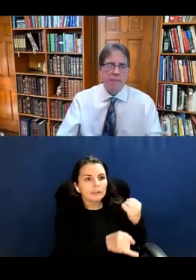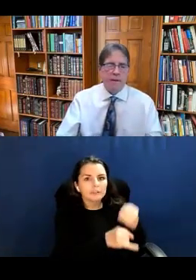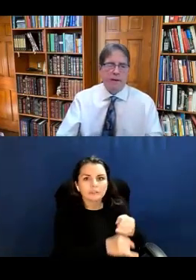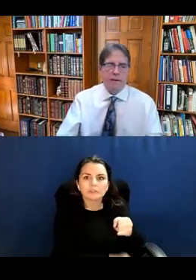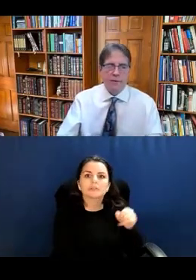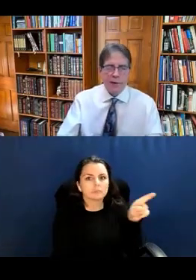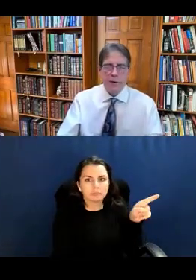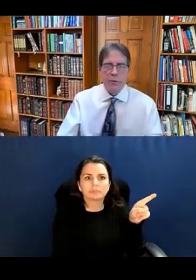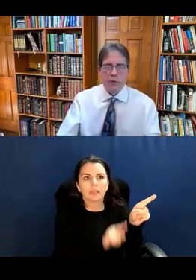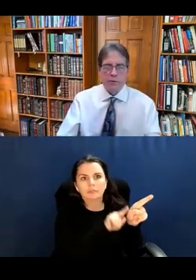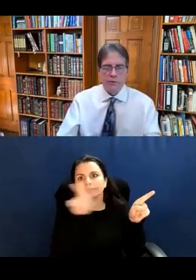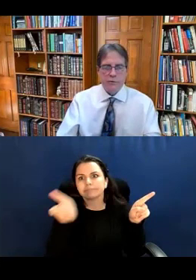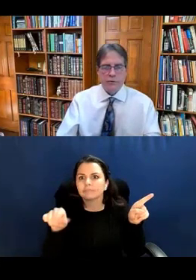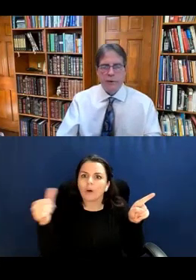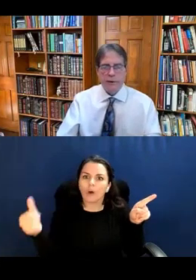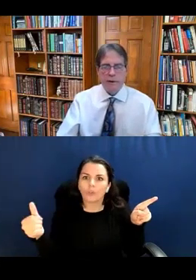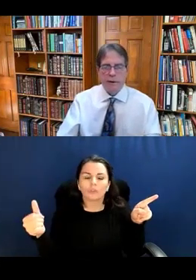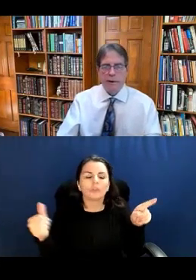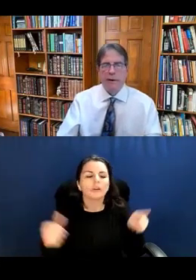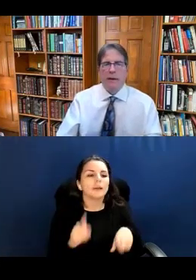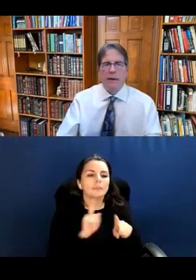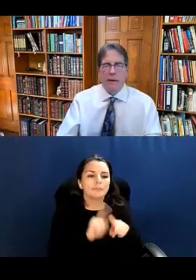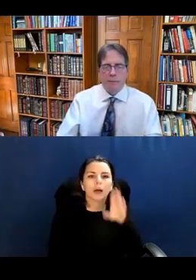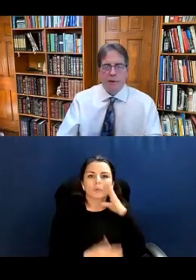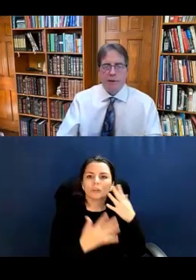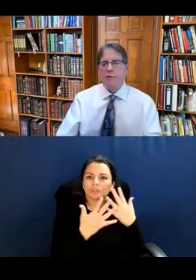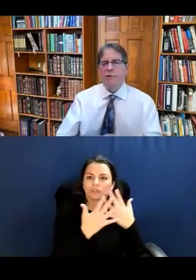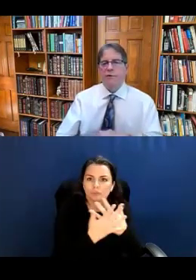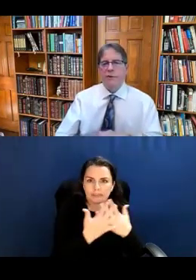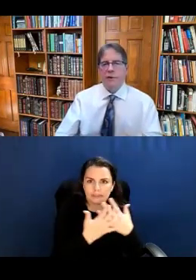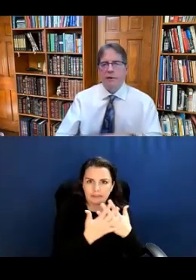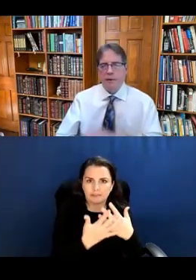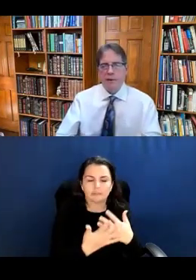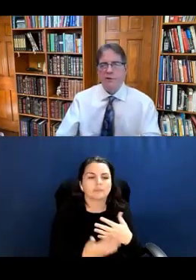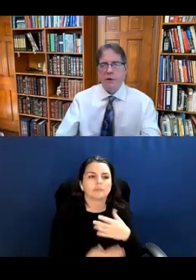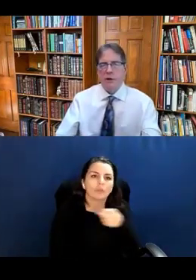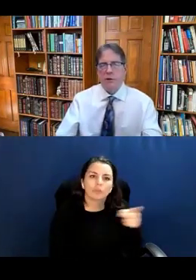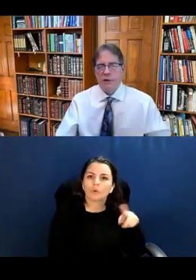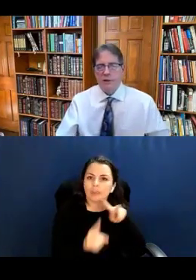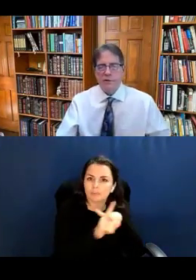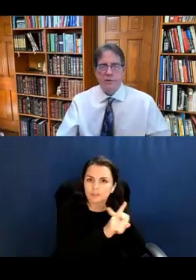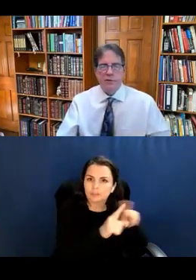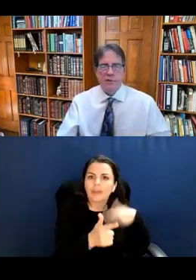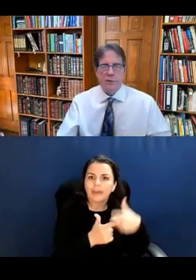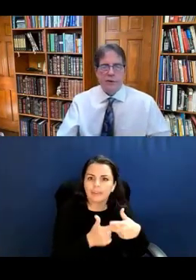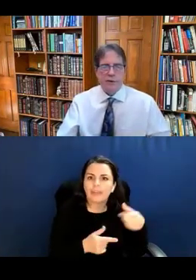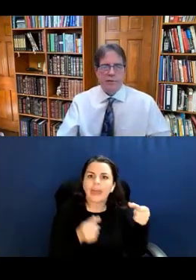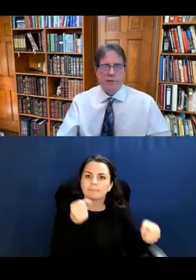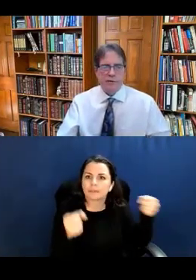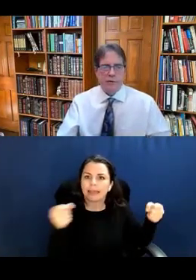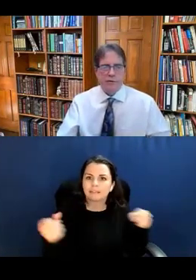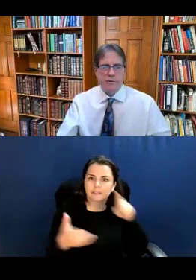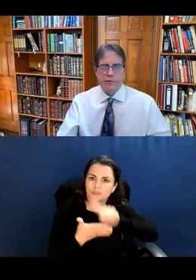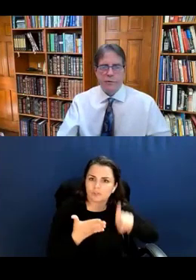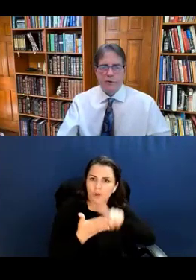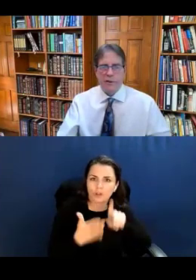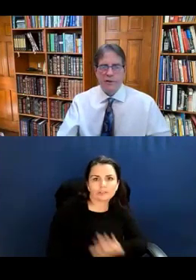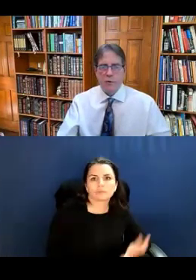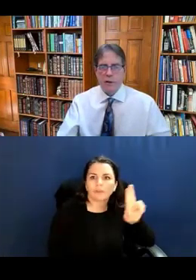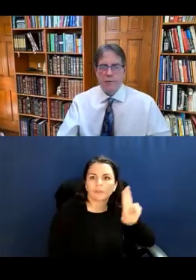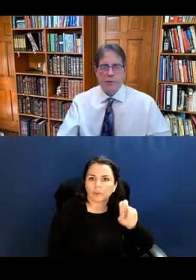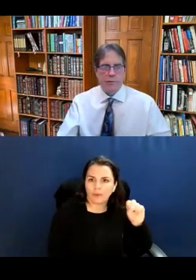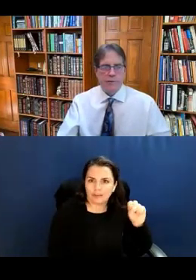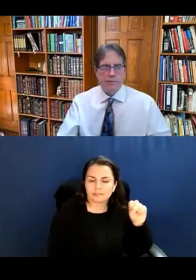speak, and they will screen applications and place scholars at institutions around the country. So those are